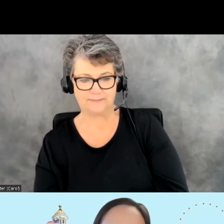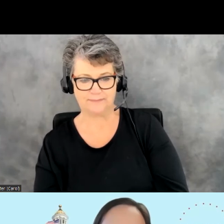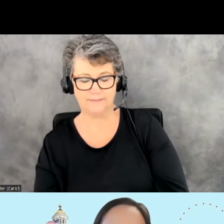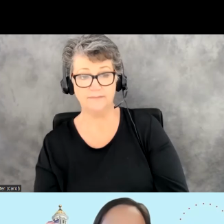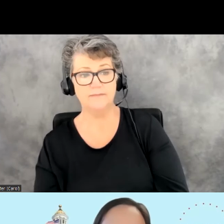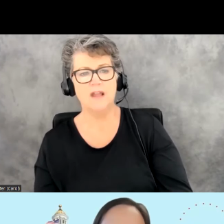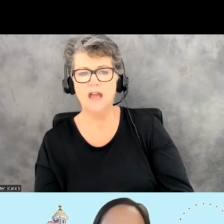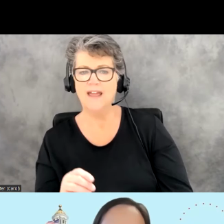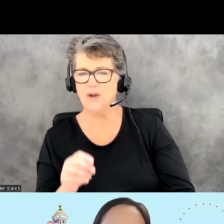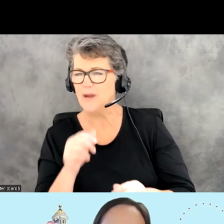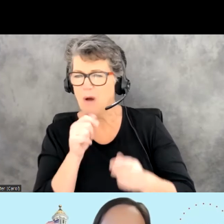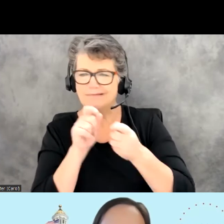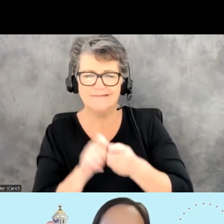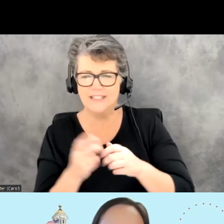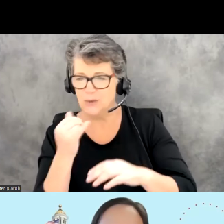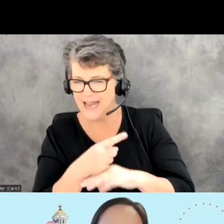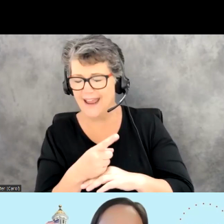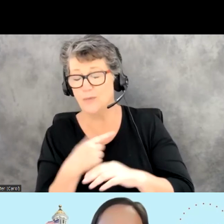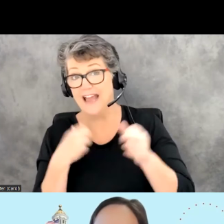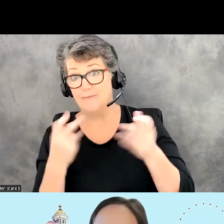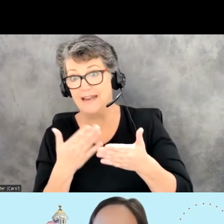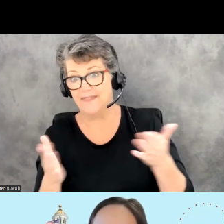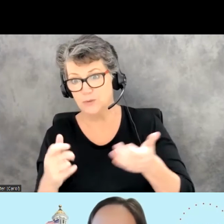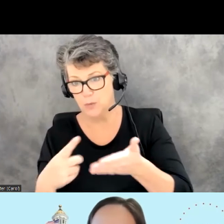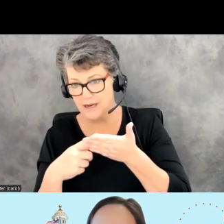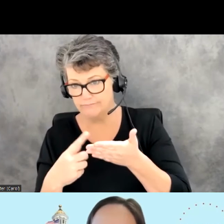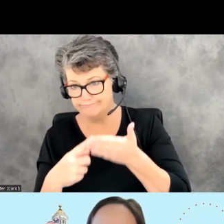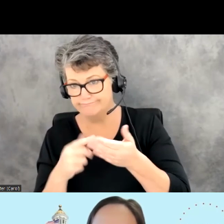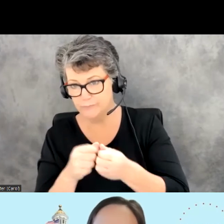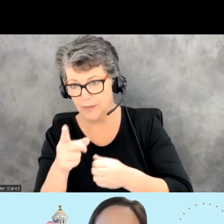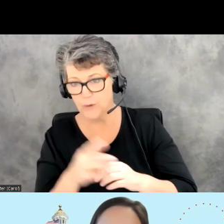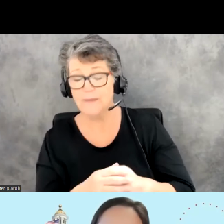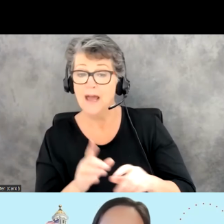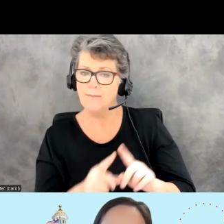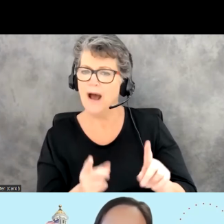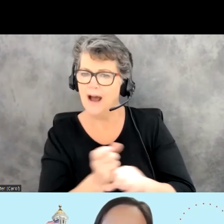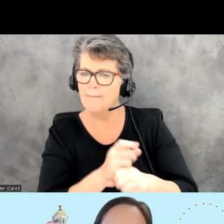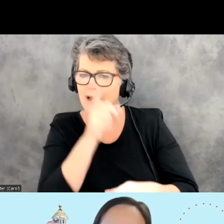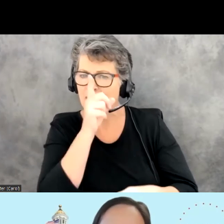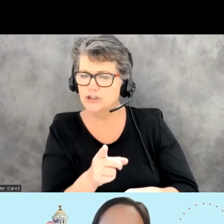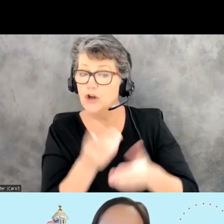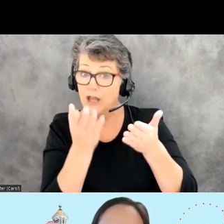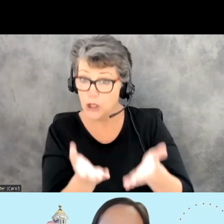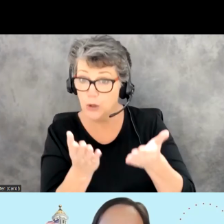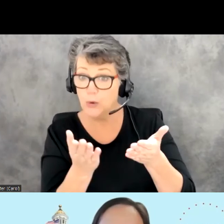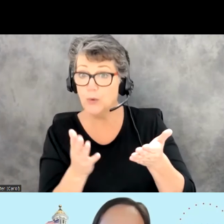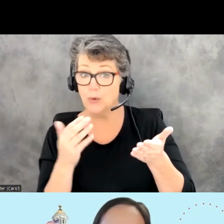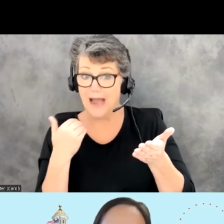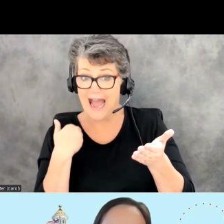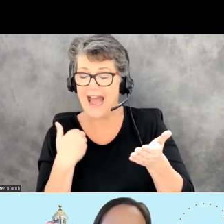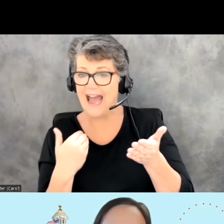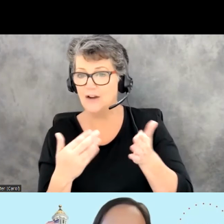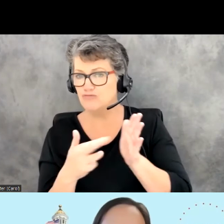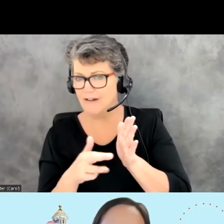And then we won't go into details today. We have a lot of things we want to share with you, but we wanted to make sure that you had just the